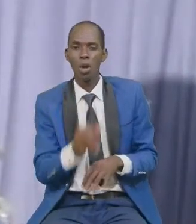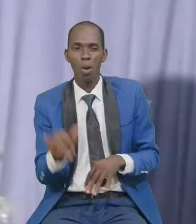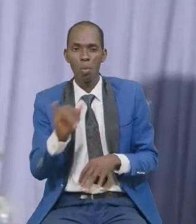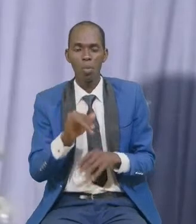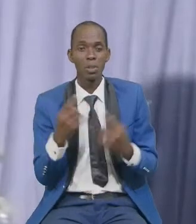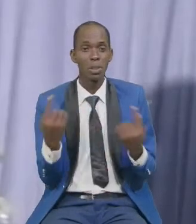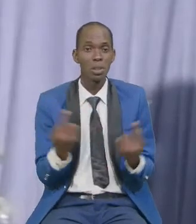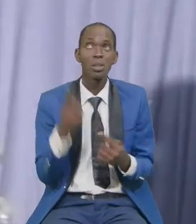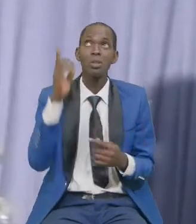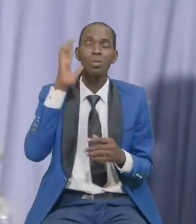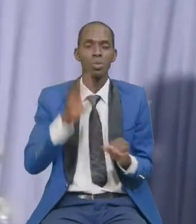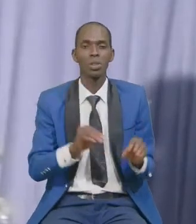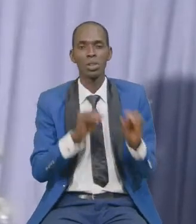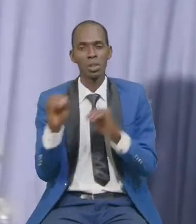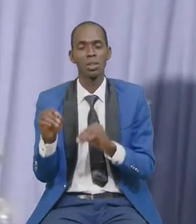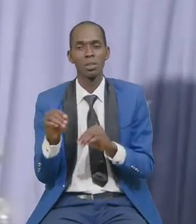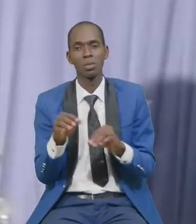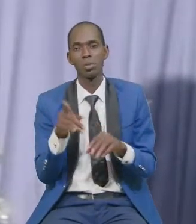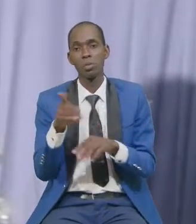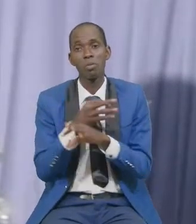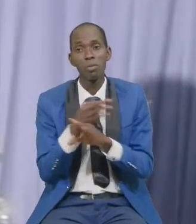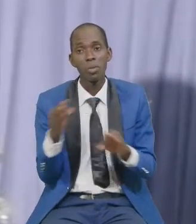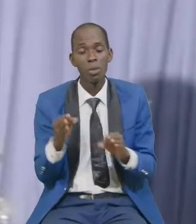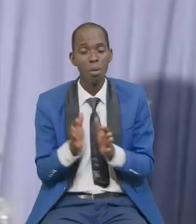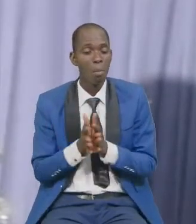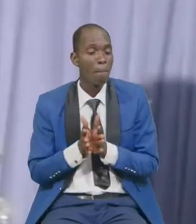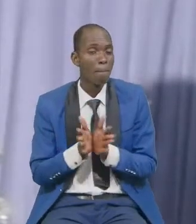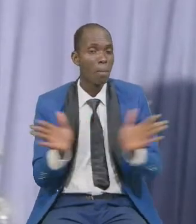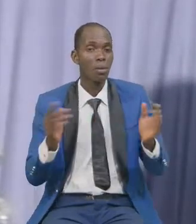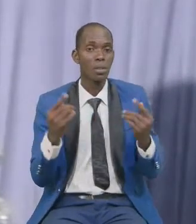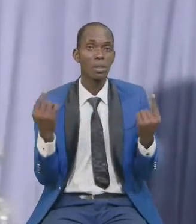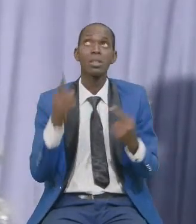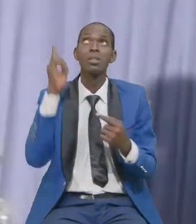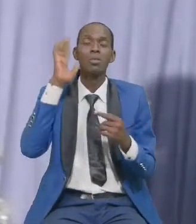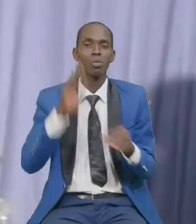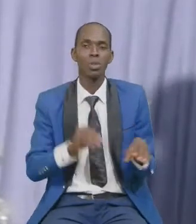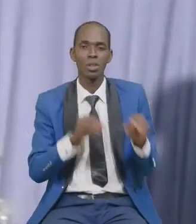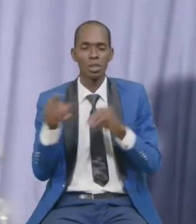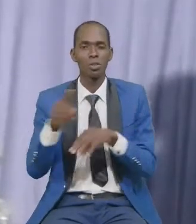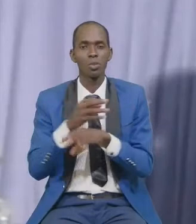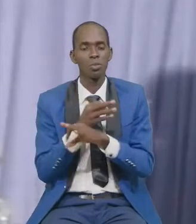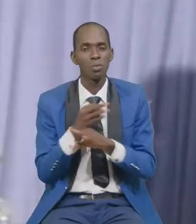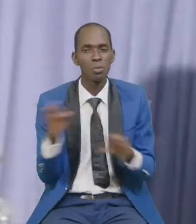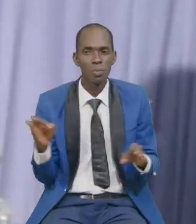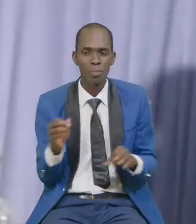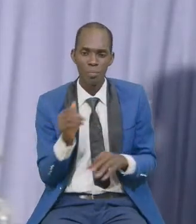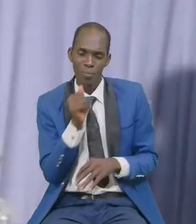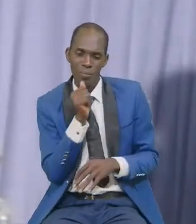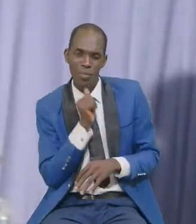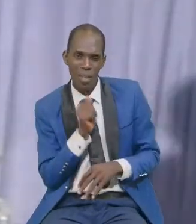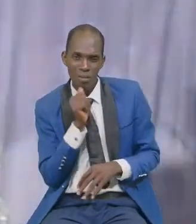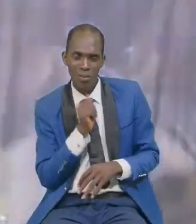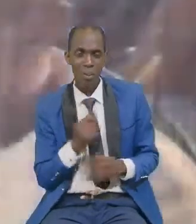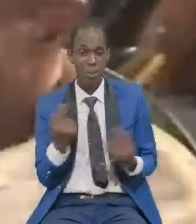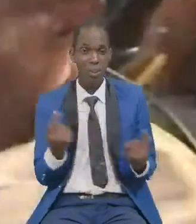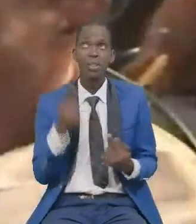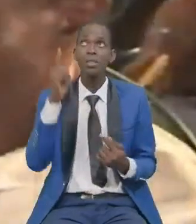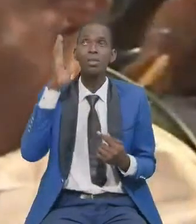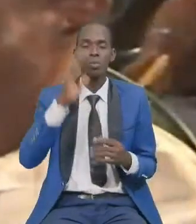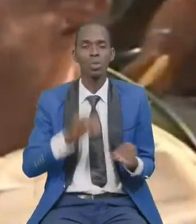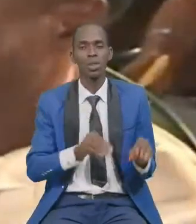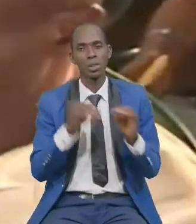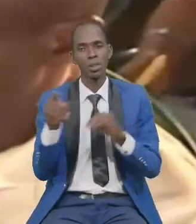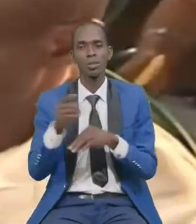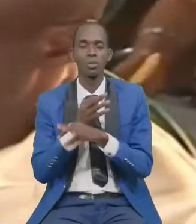set you free. Public sin, he'll set you free. Private sin, he'll set you free. Look